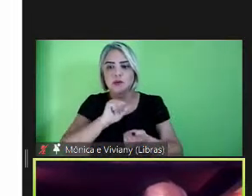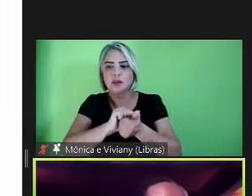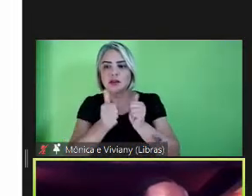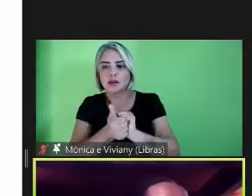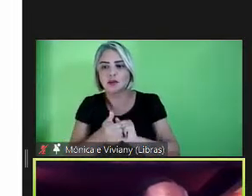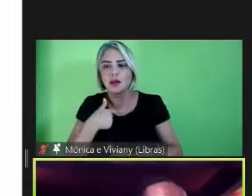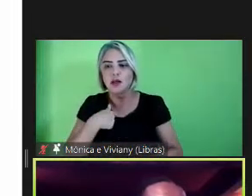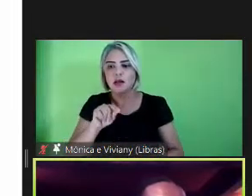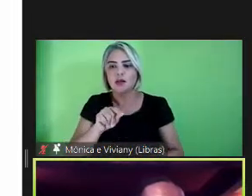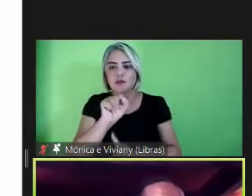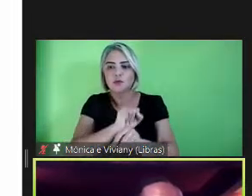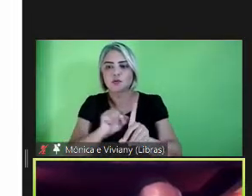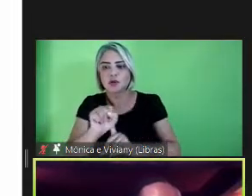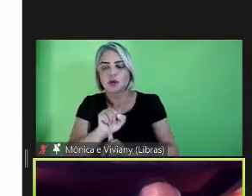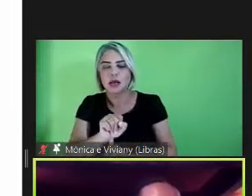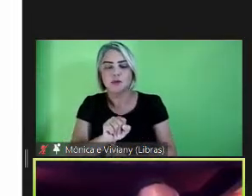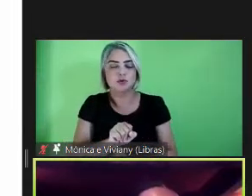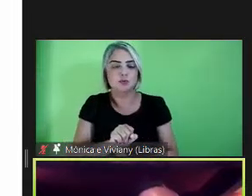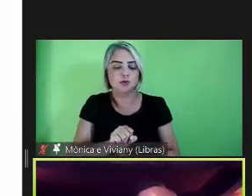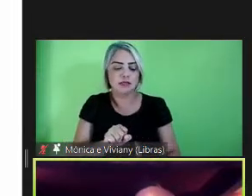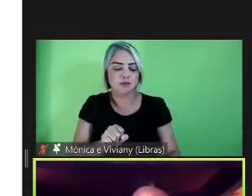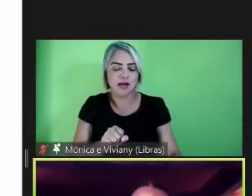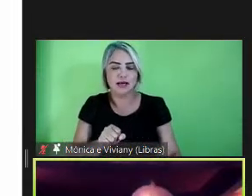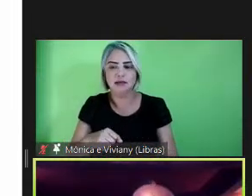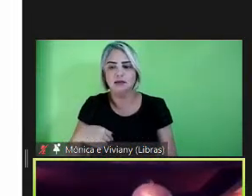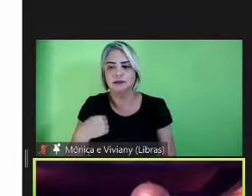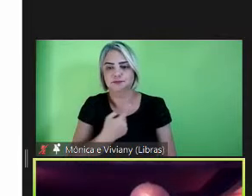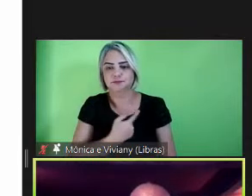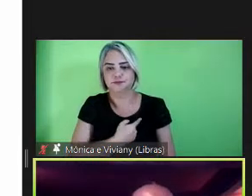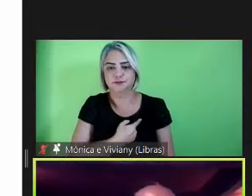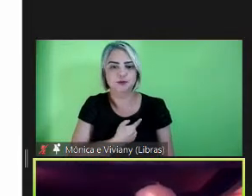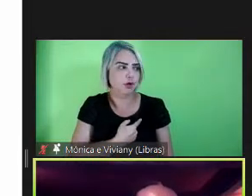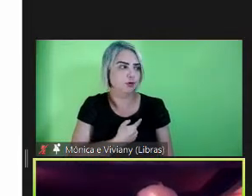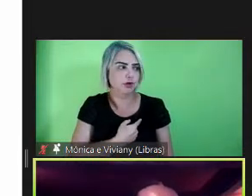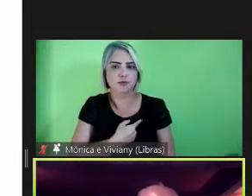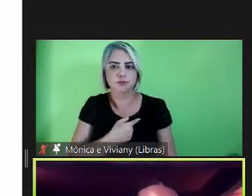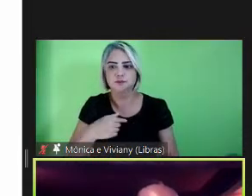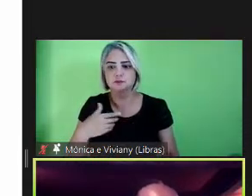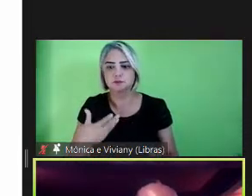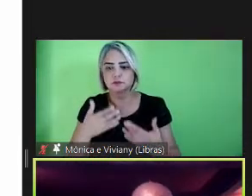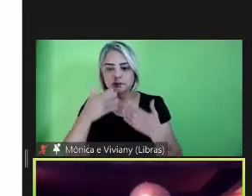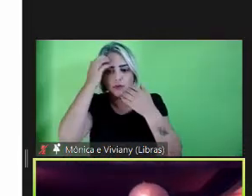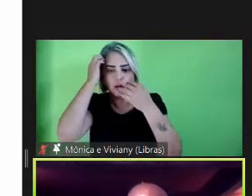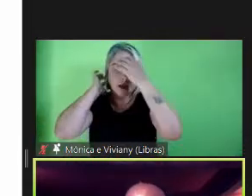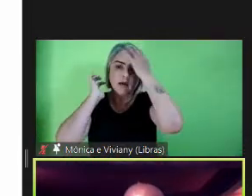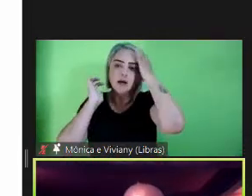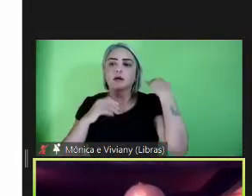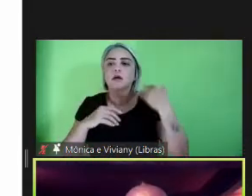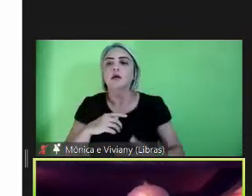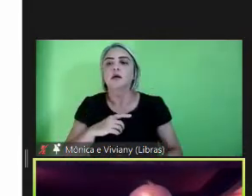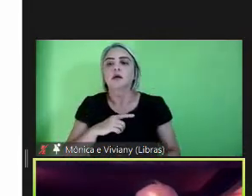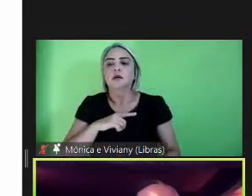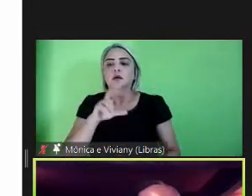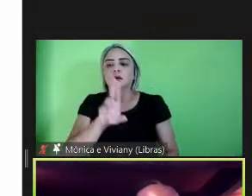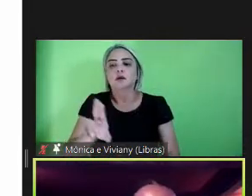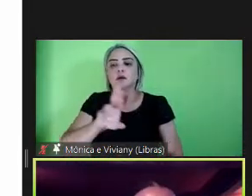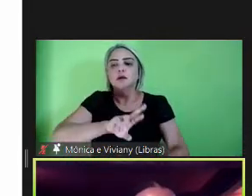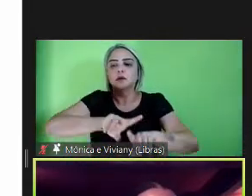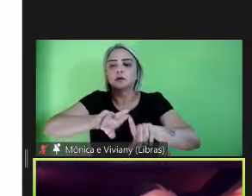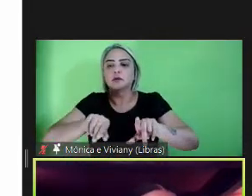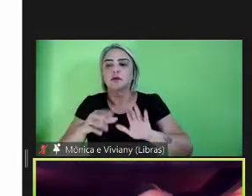are similarities. And we use various health belief models.